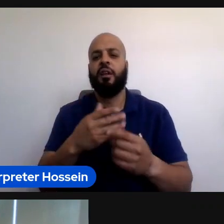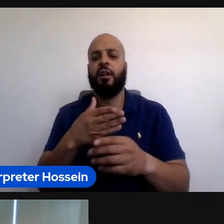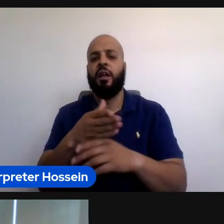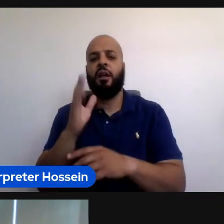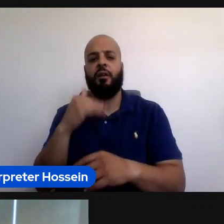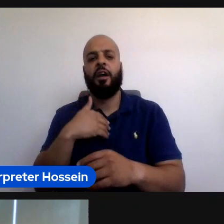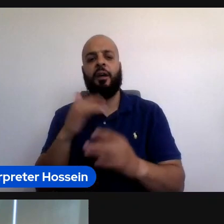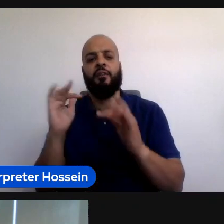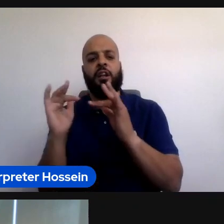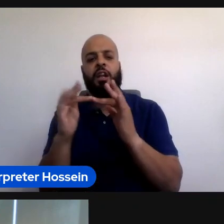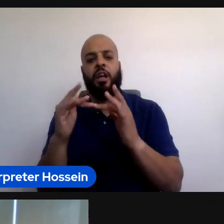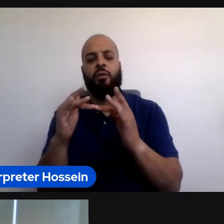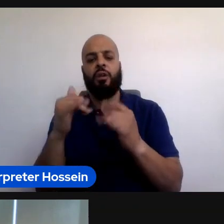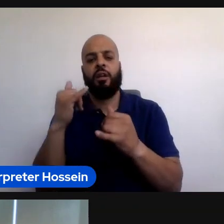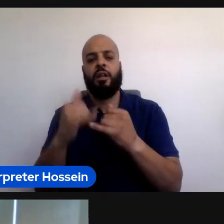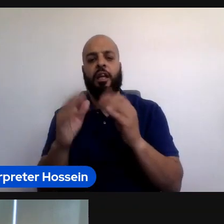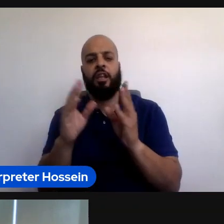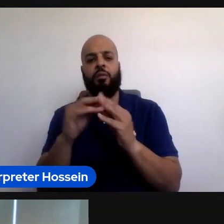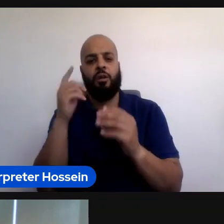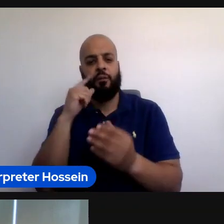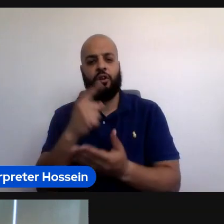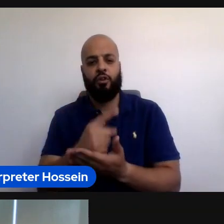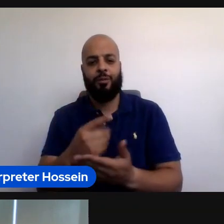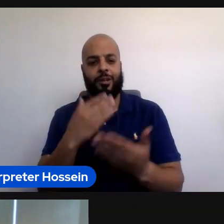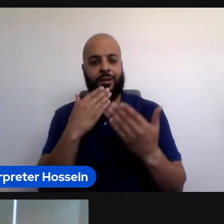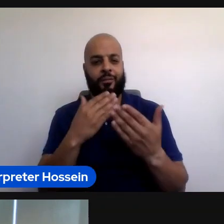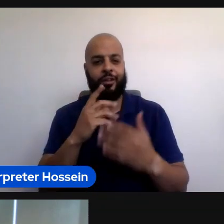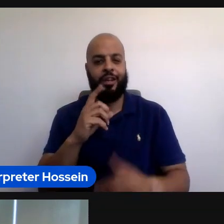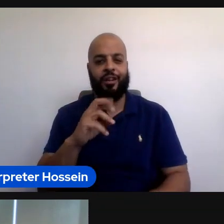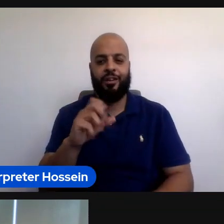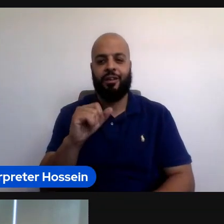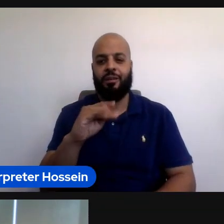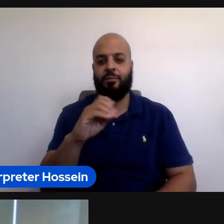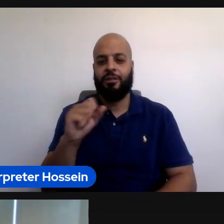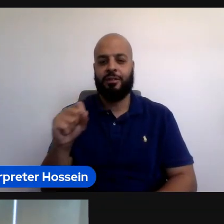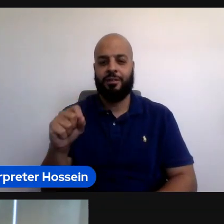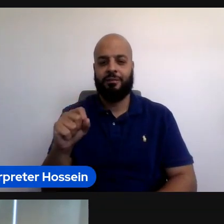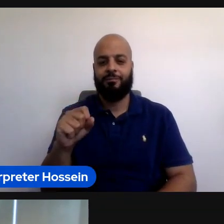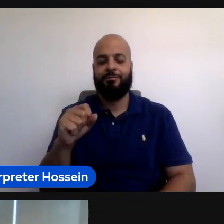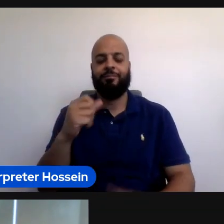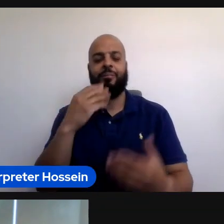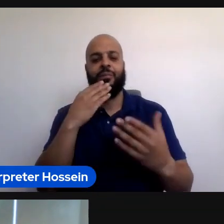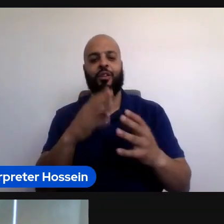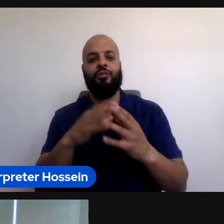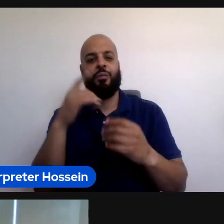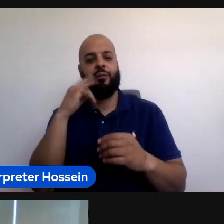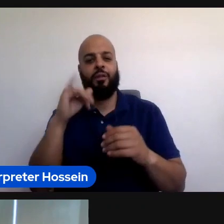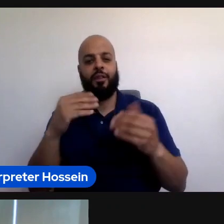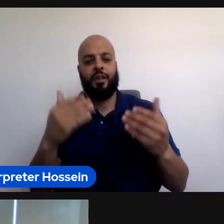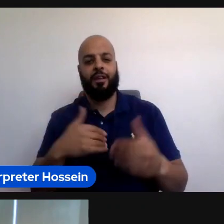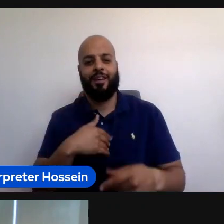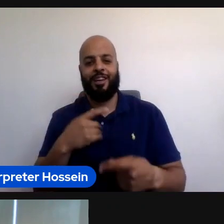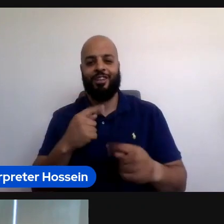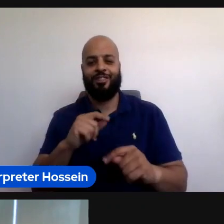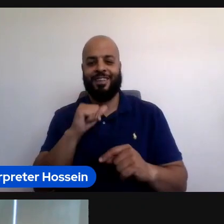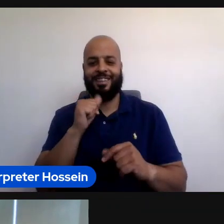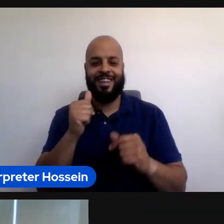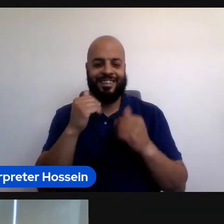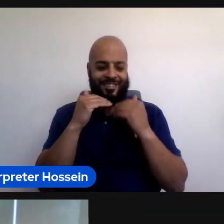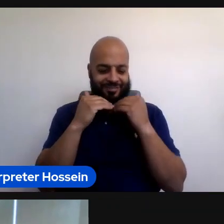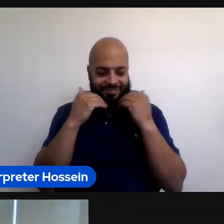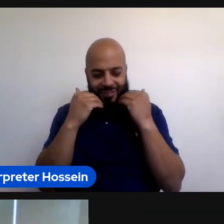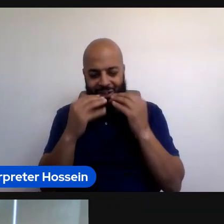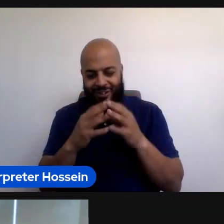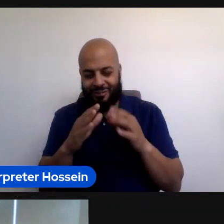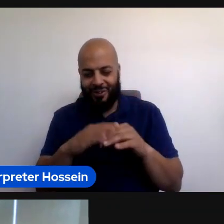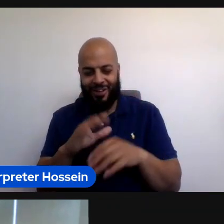for the week. Thank you, Dr. Simmons. Thank you so much for that introduction. I try not to blush on camera too much,